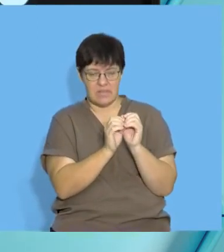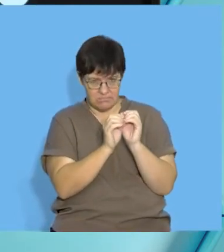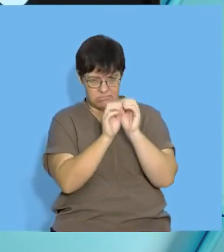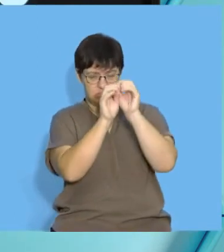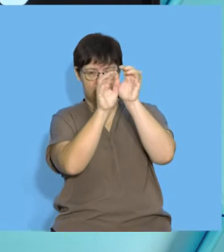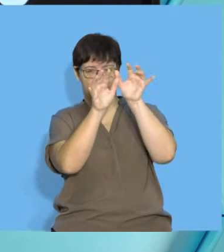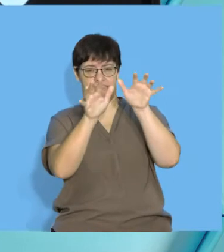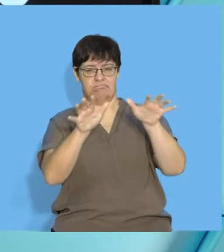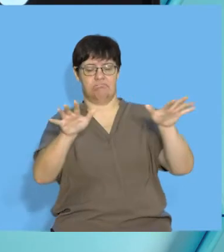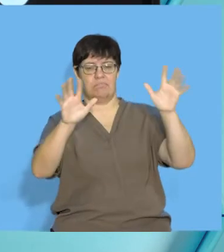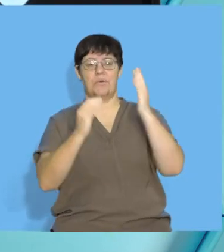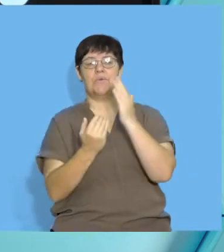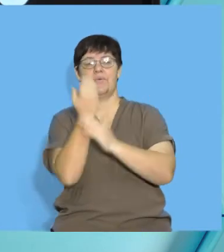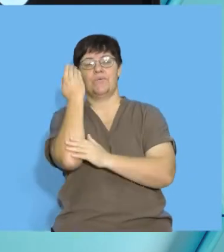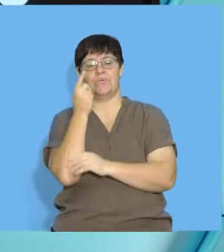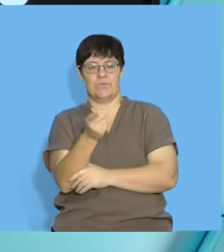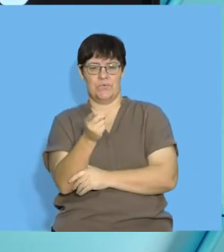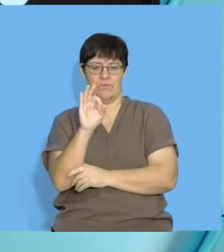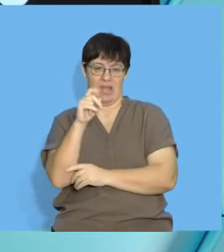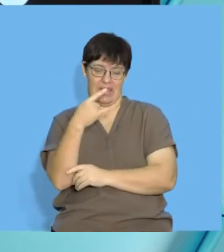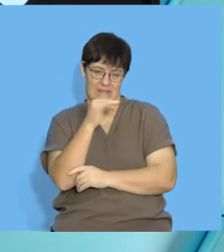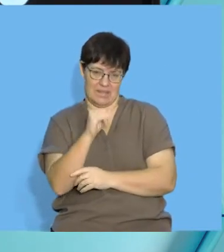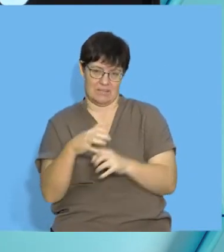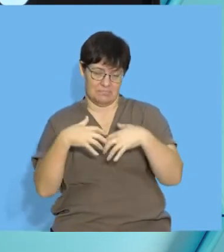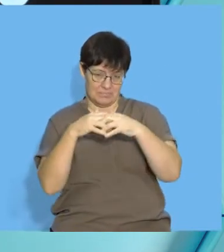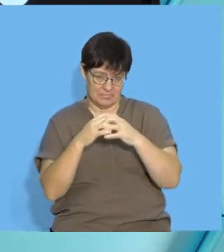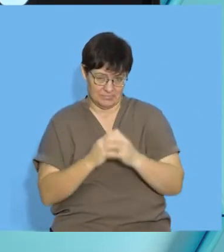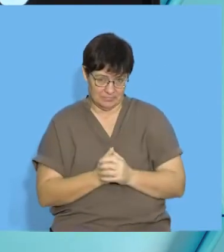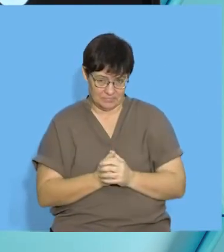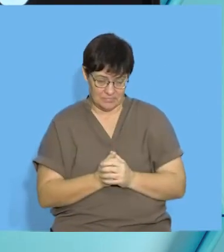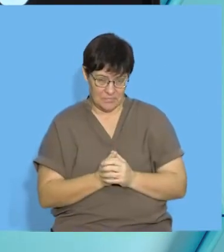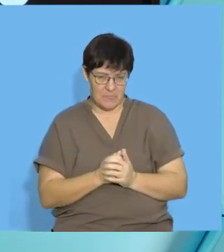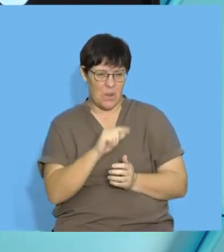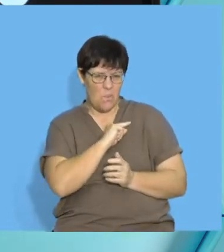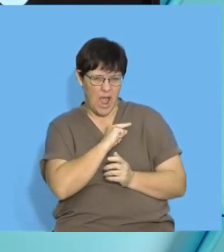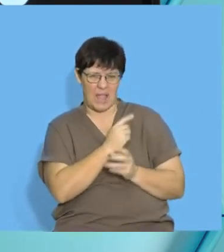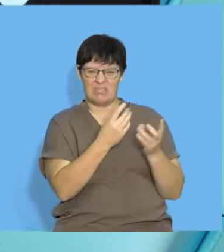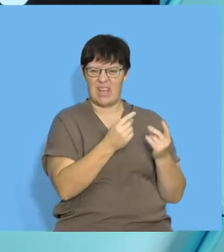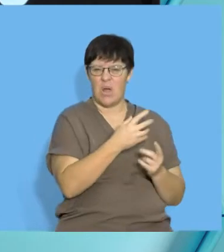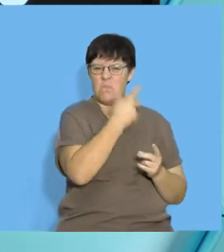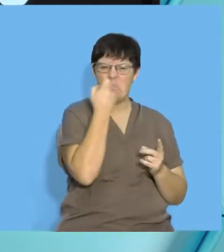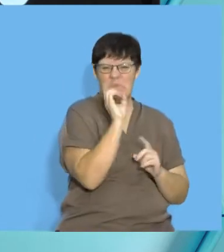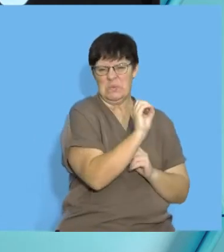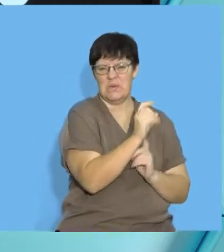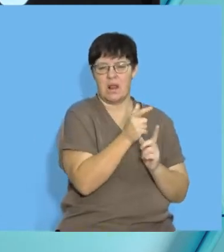a new, all right, fungi. And I'm going to show you just now exactly how, right, what we're talking